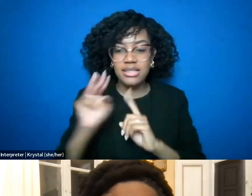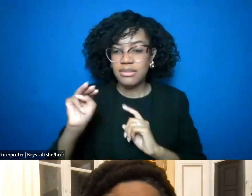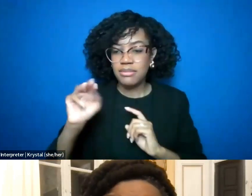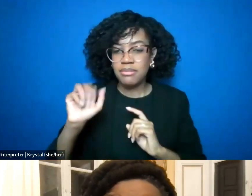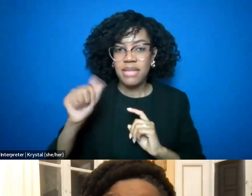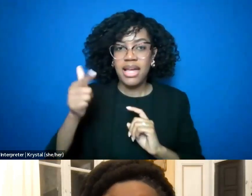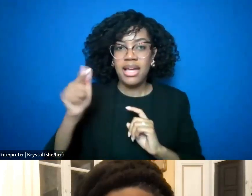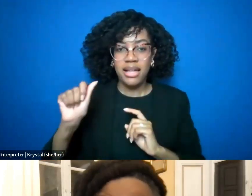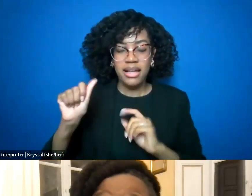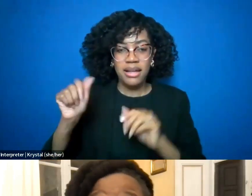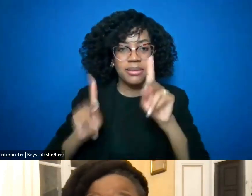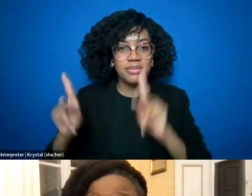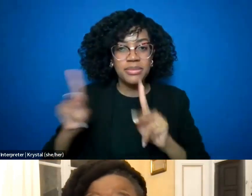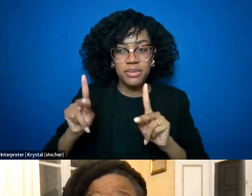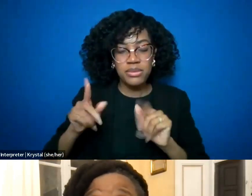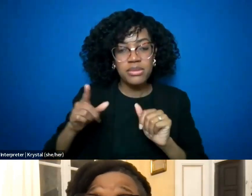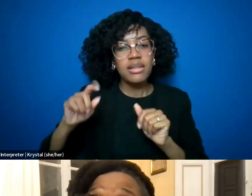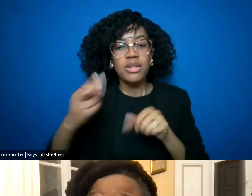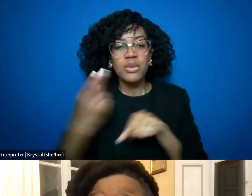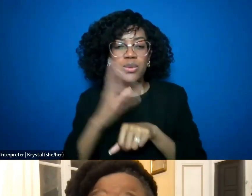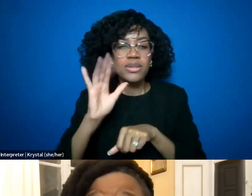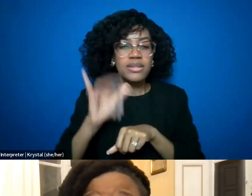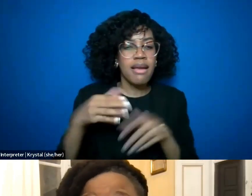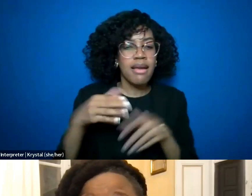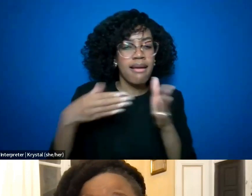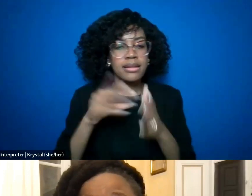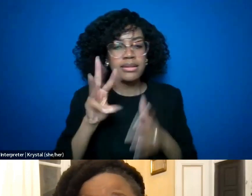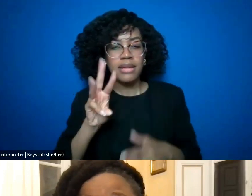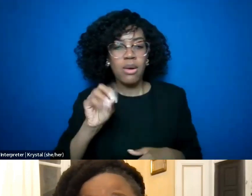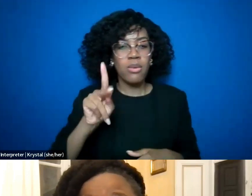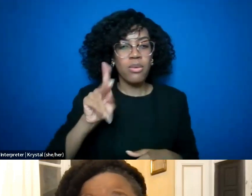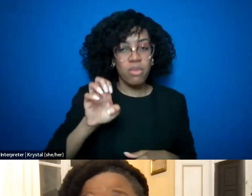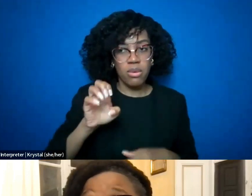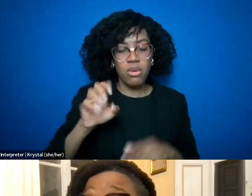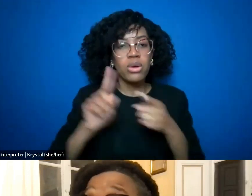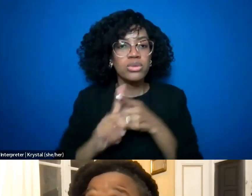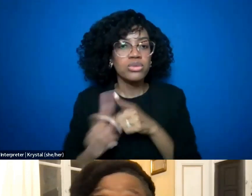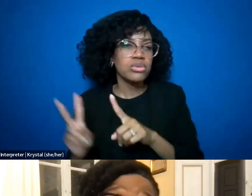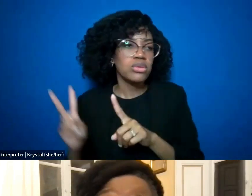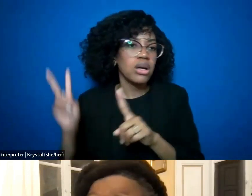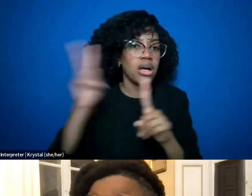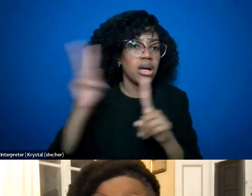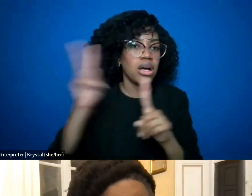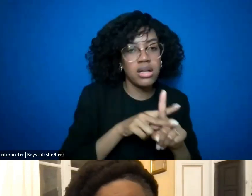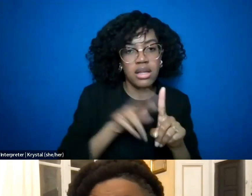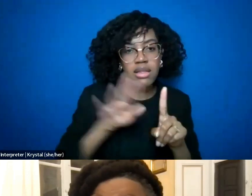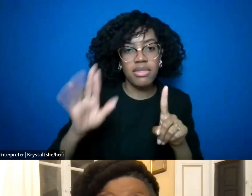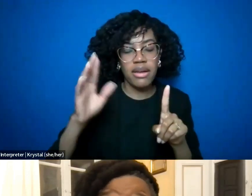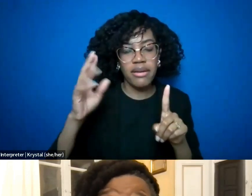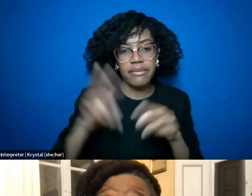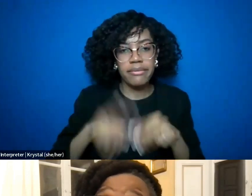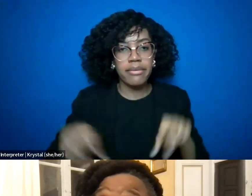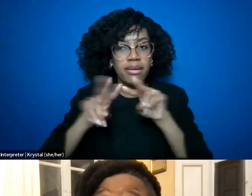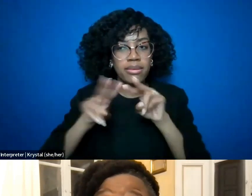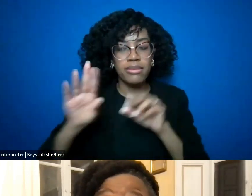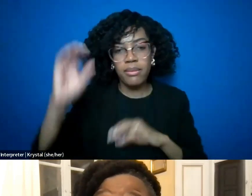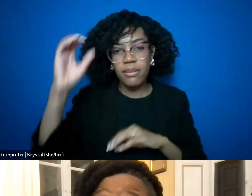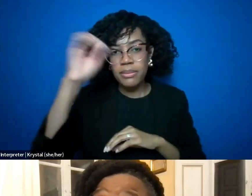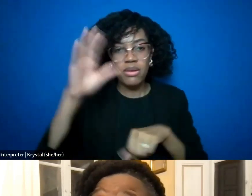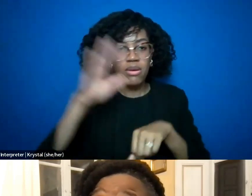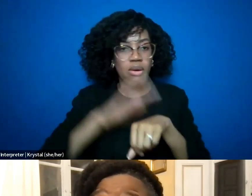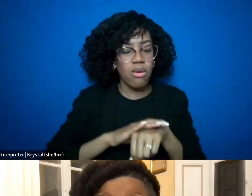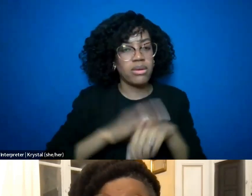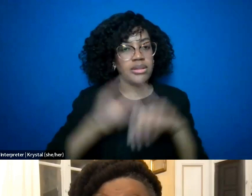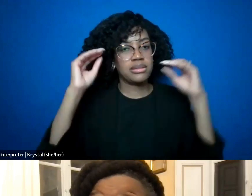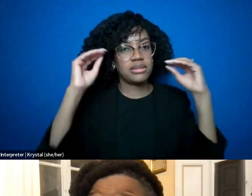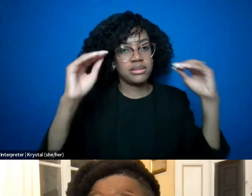and projects its values onto the public education system. And we don't have to ask or